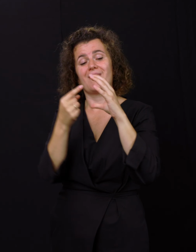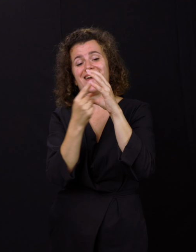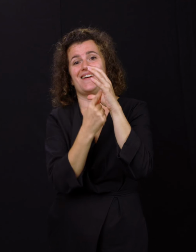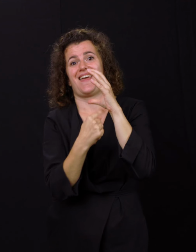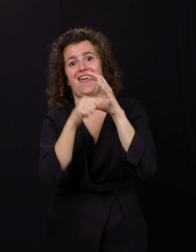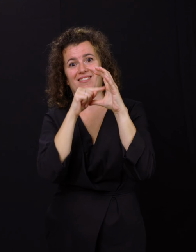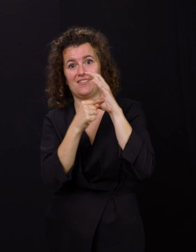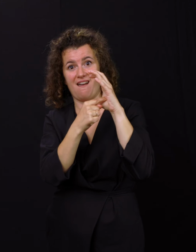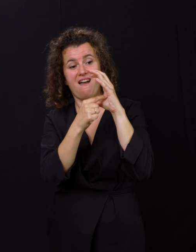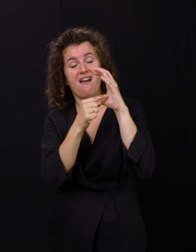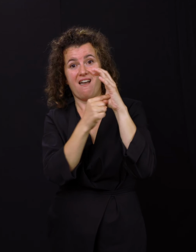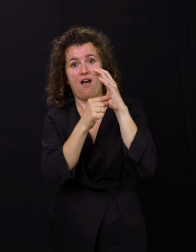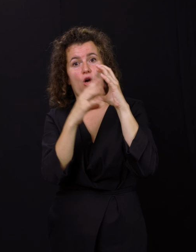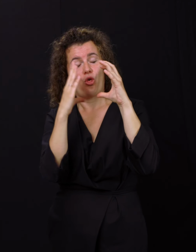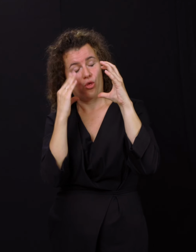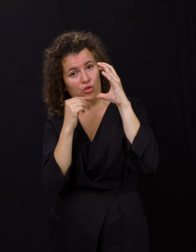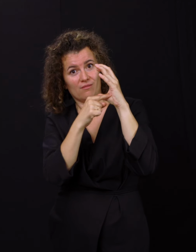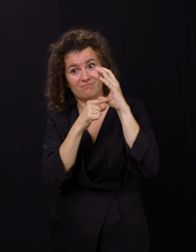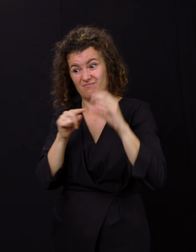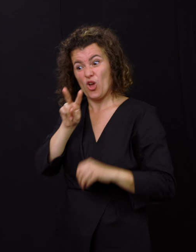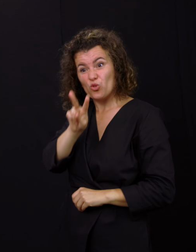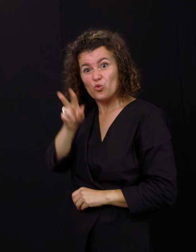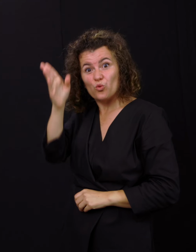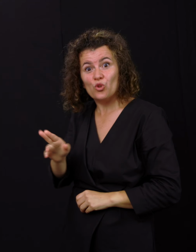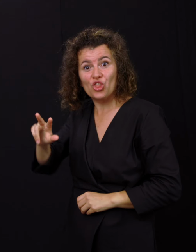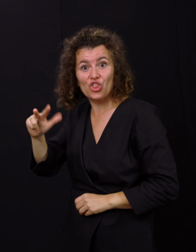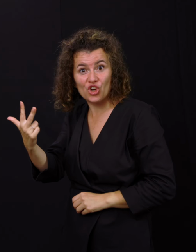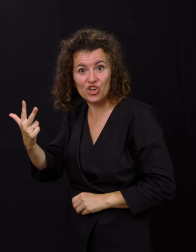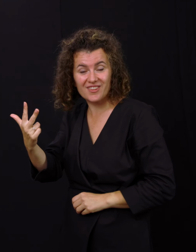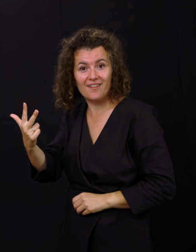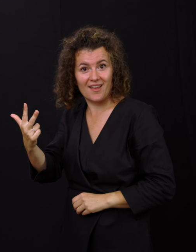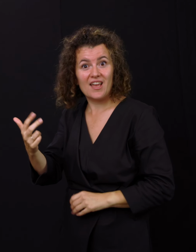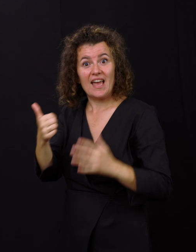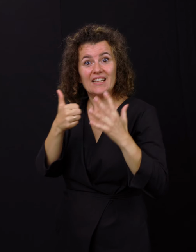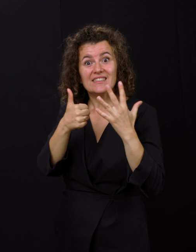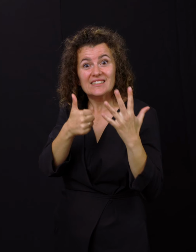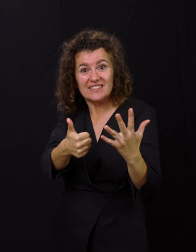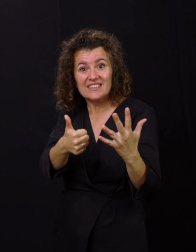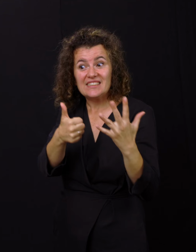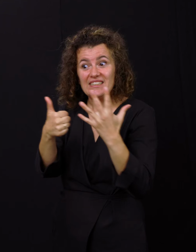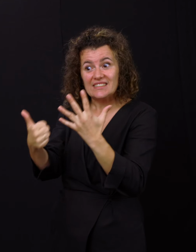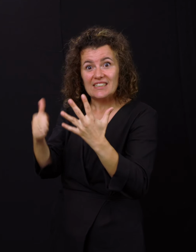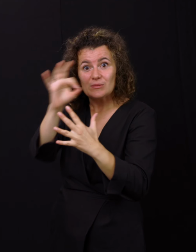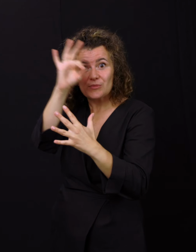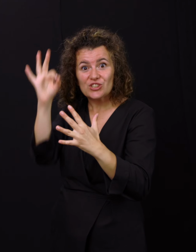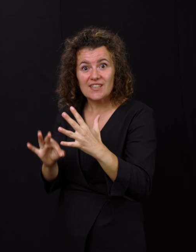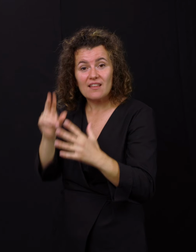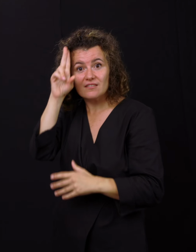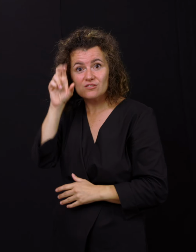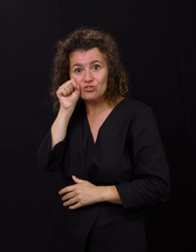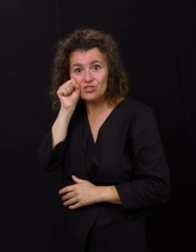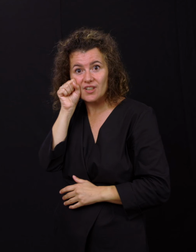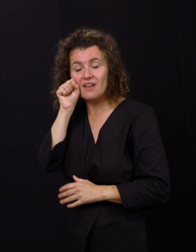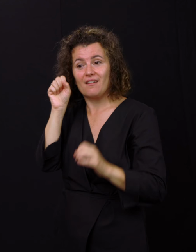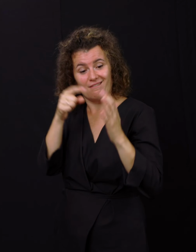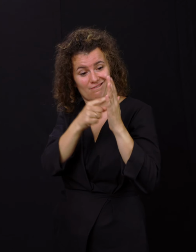that in this patient population, we will be able to restore not only vision, but also some level of resolution, allowing patients